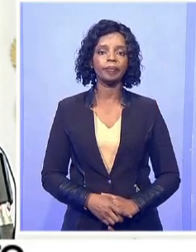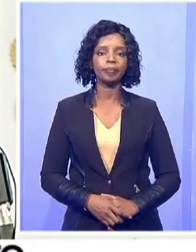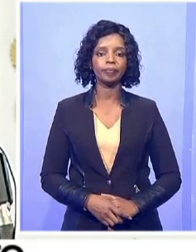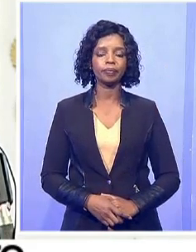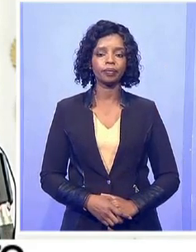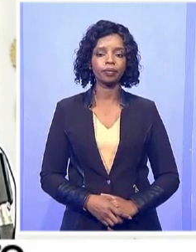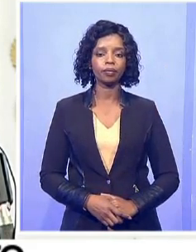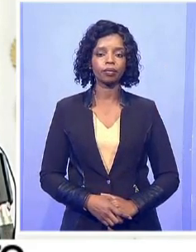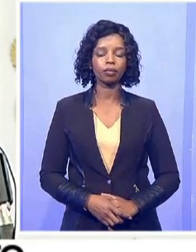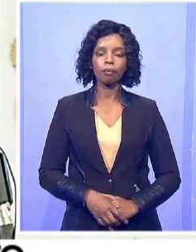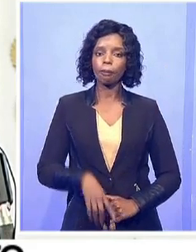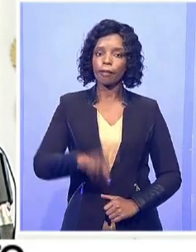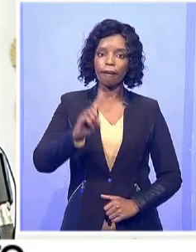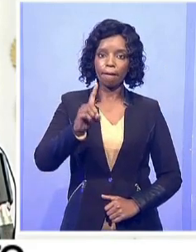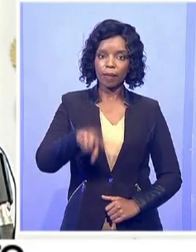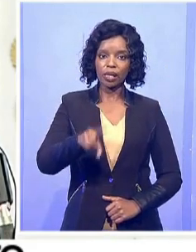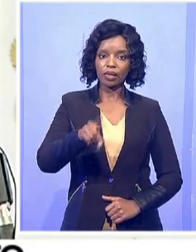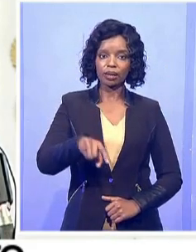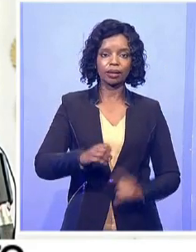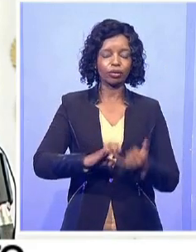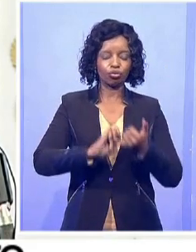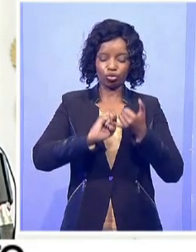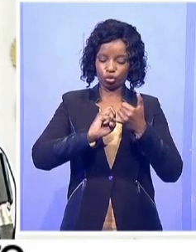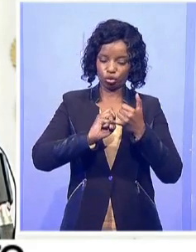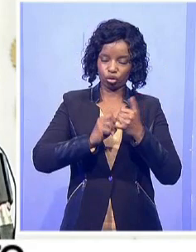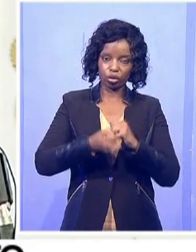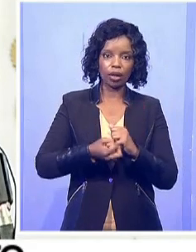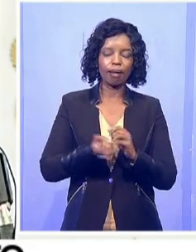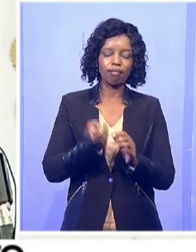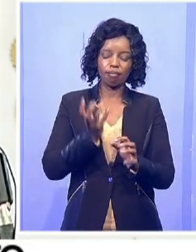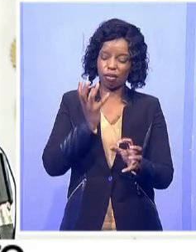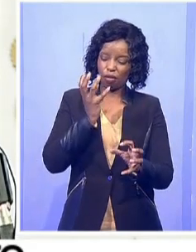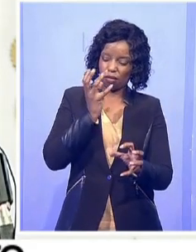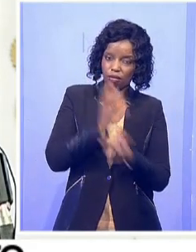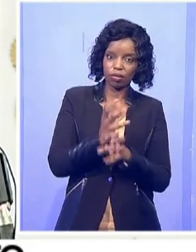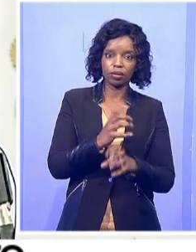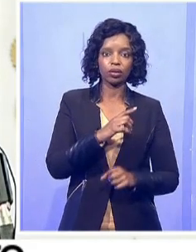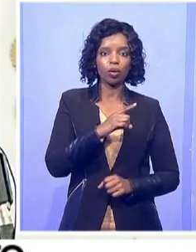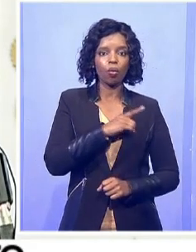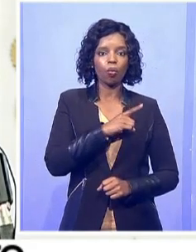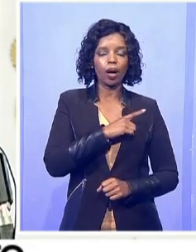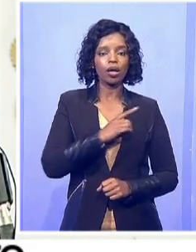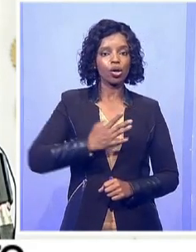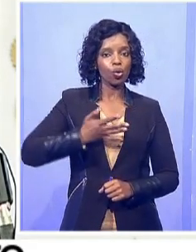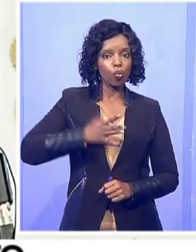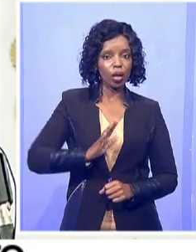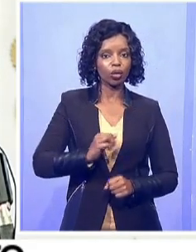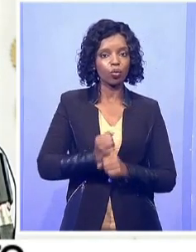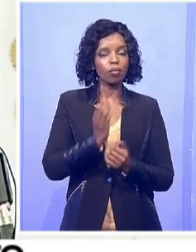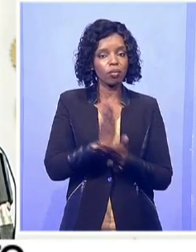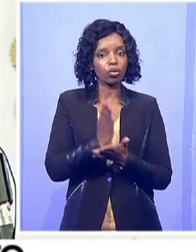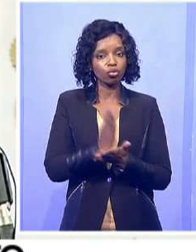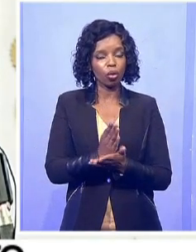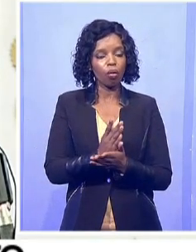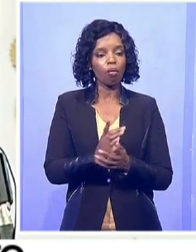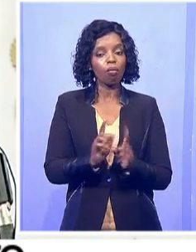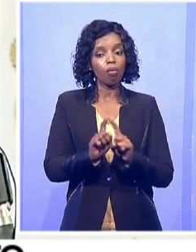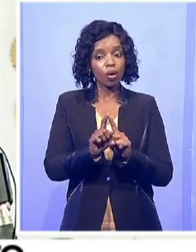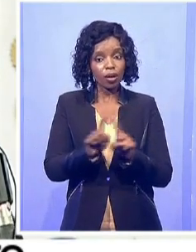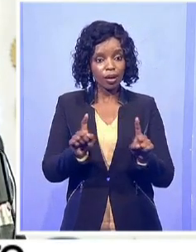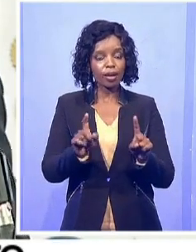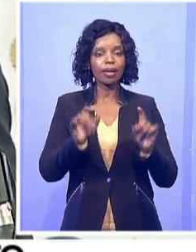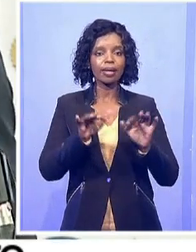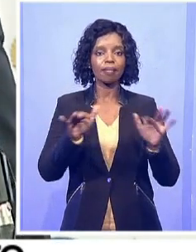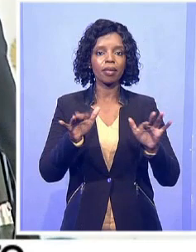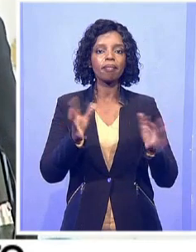we must try very hard to ensure that we deliver these benefits. And even beyond the amendment of